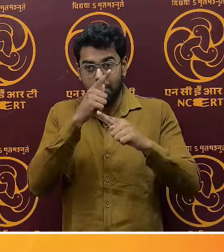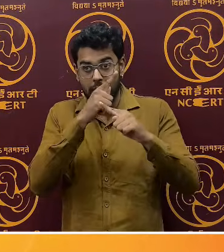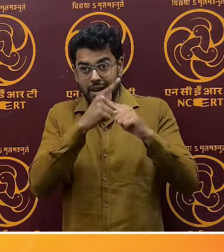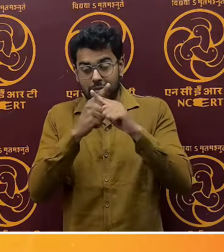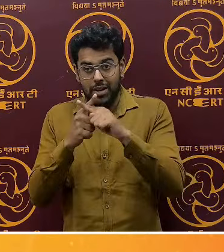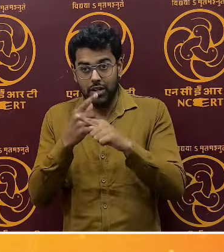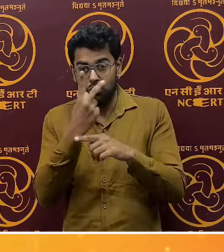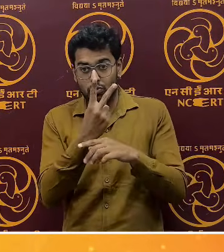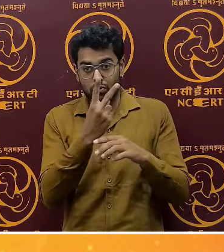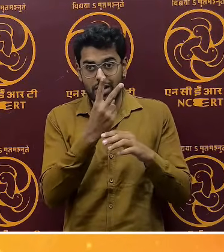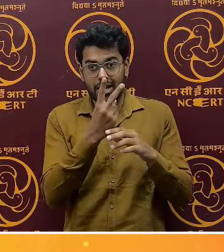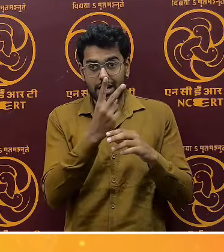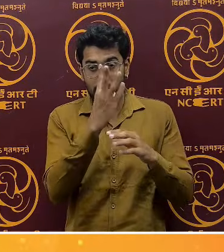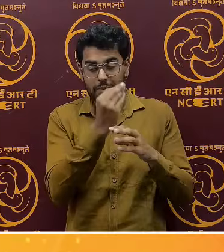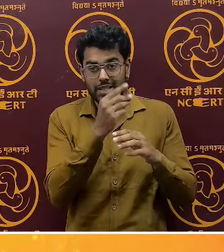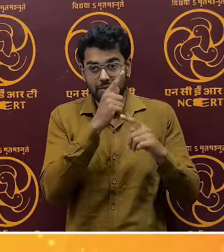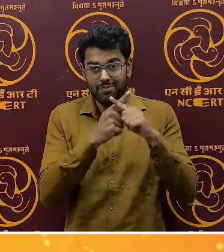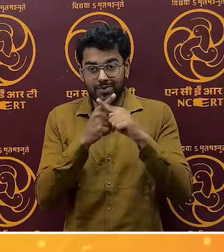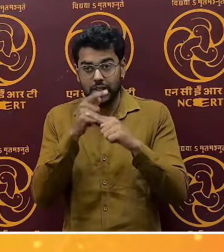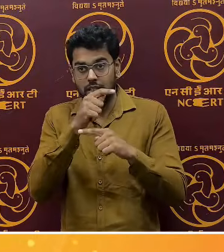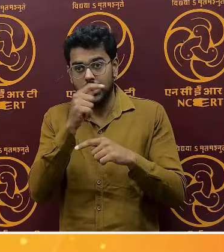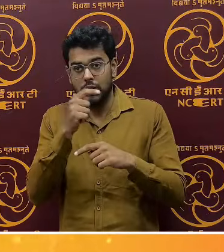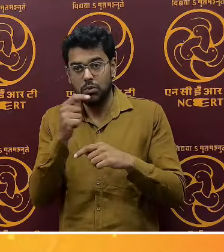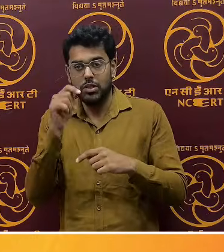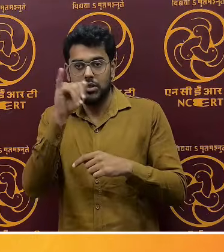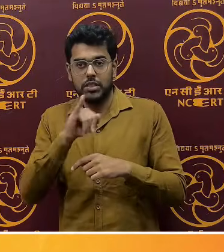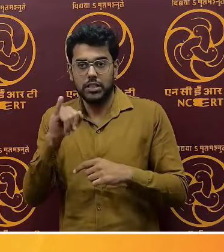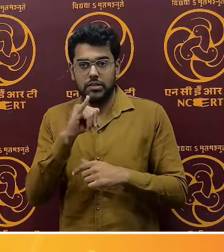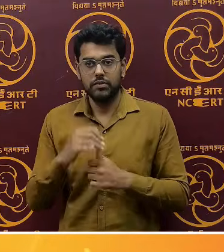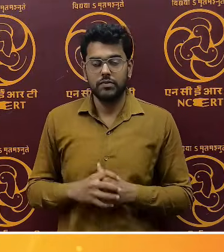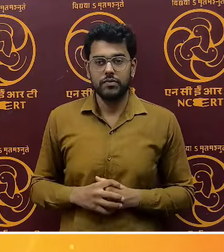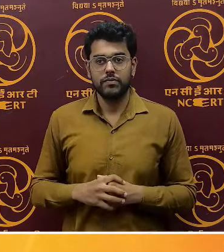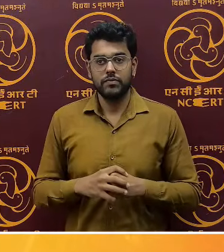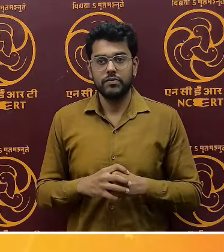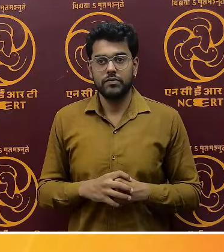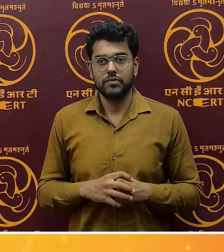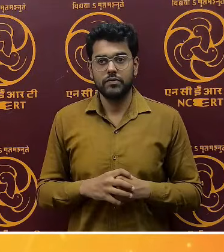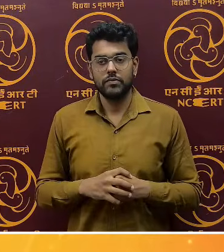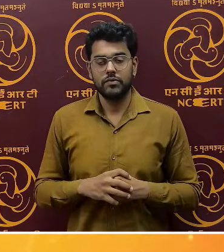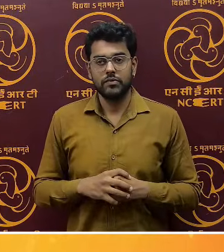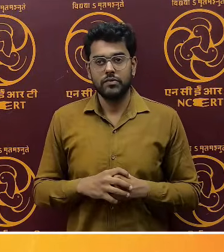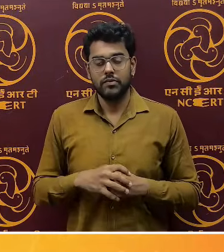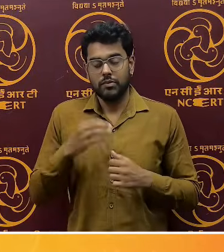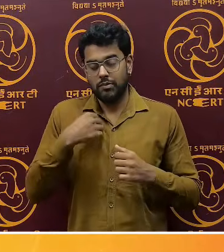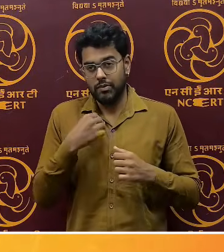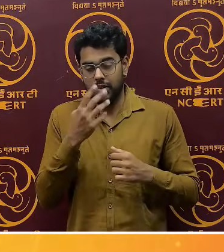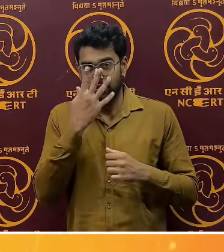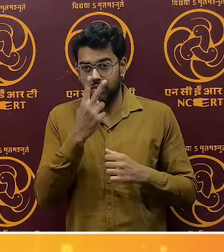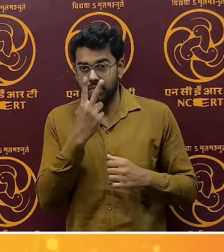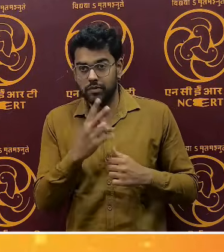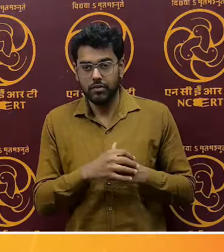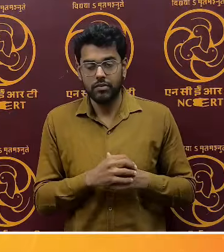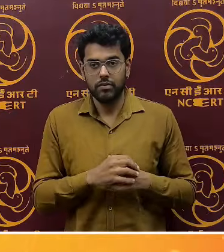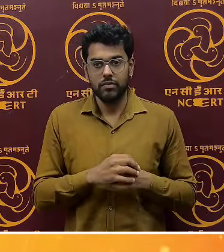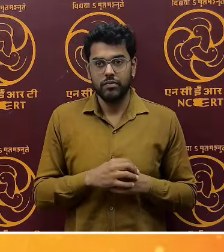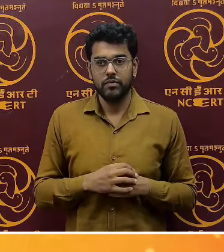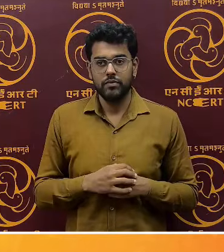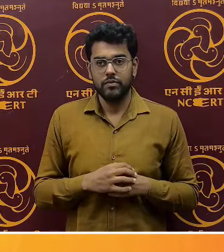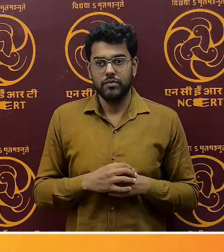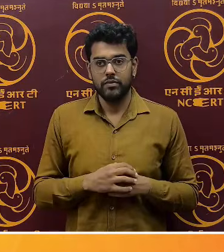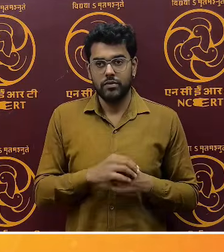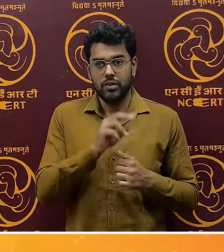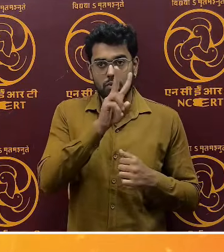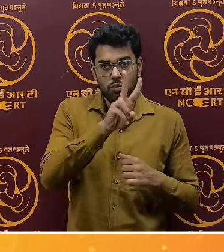of those two numbers should be equal to this 6. Okay. So I can find two numbers, 2